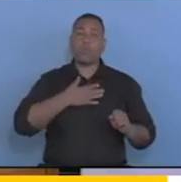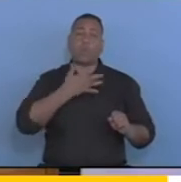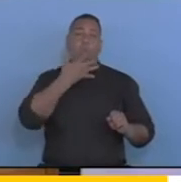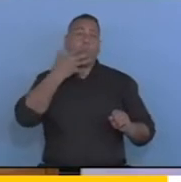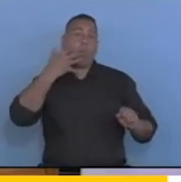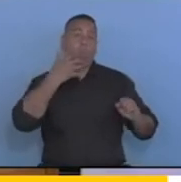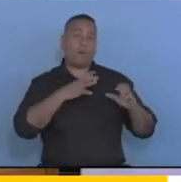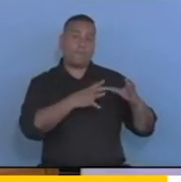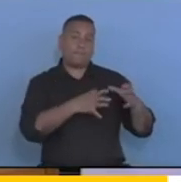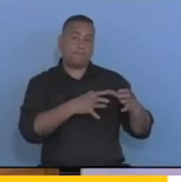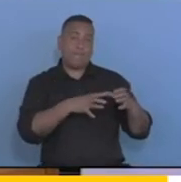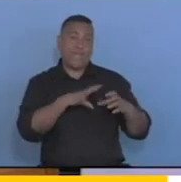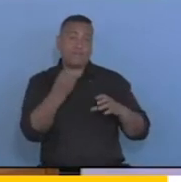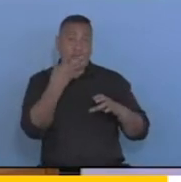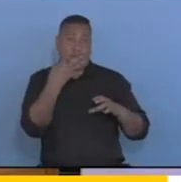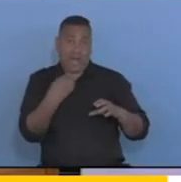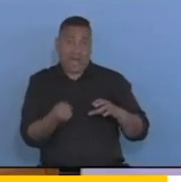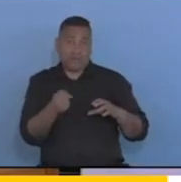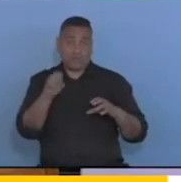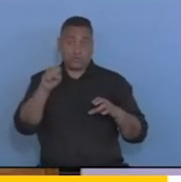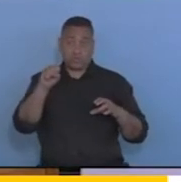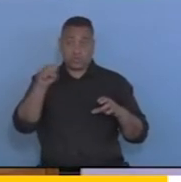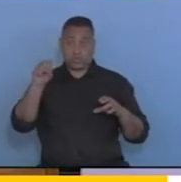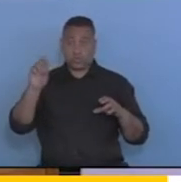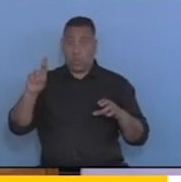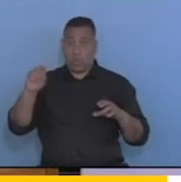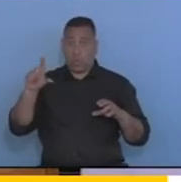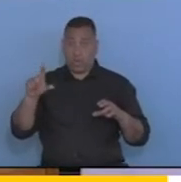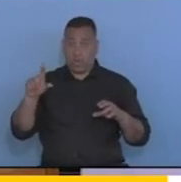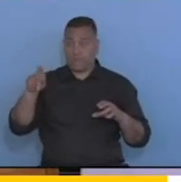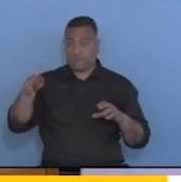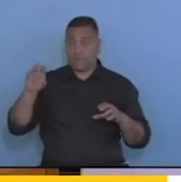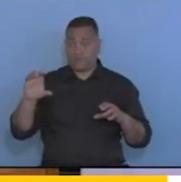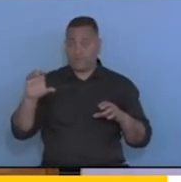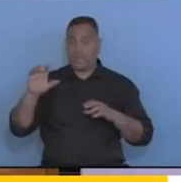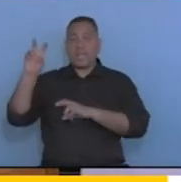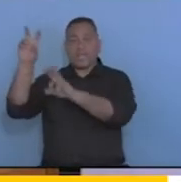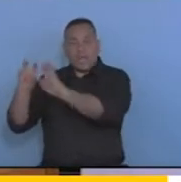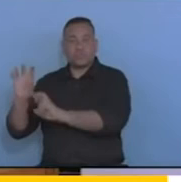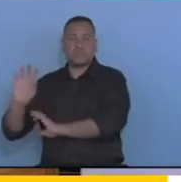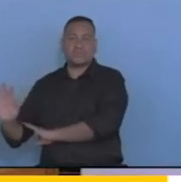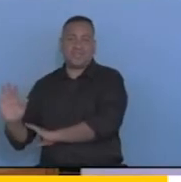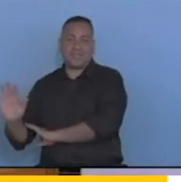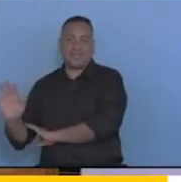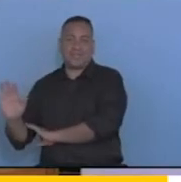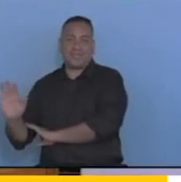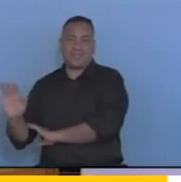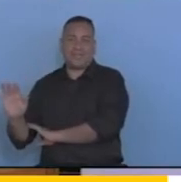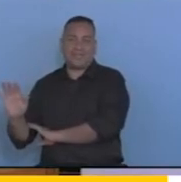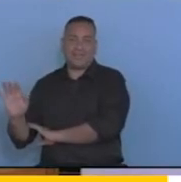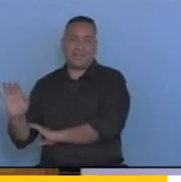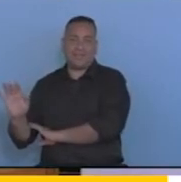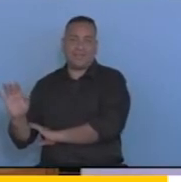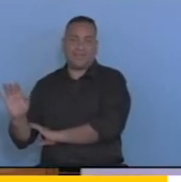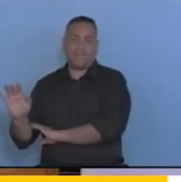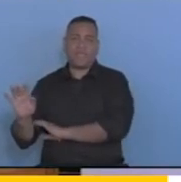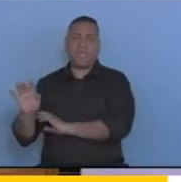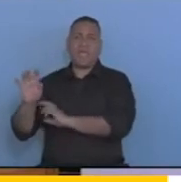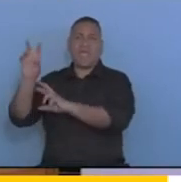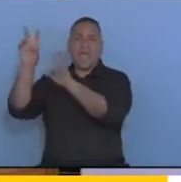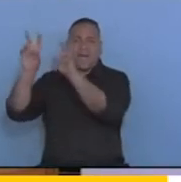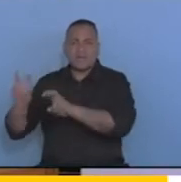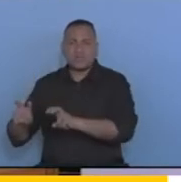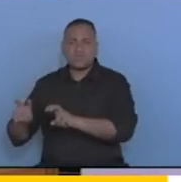PV, which is the generation of electricity. And with Eskom pushing up their tariffs and you have all these load shedding happening in the country, people